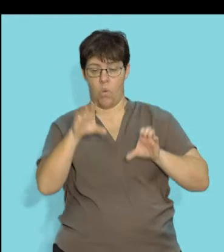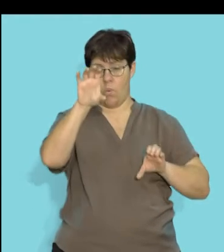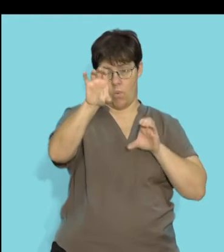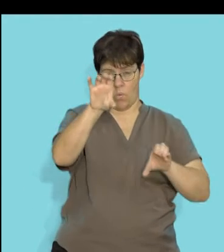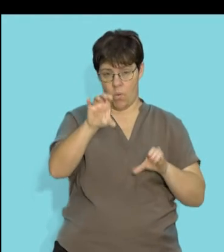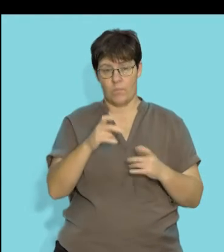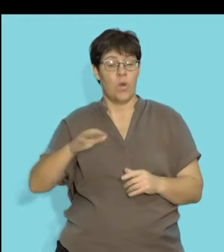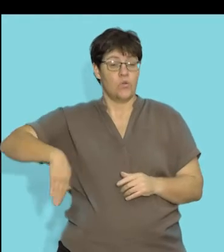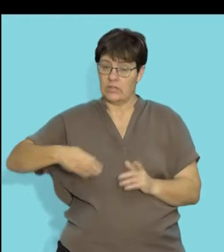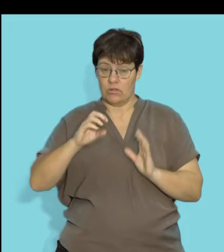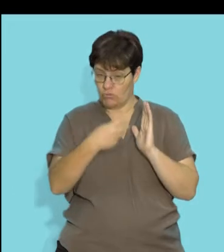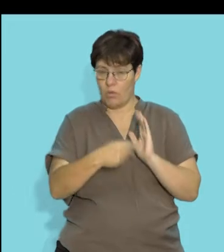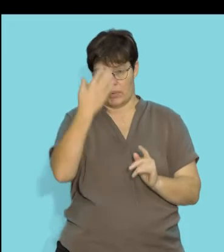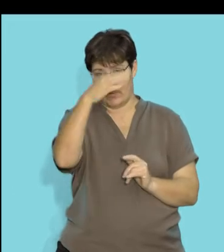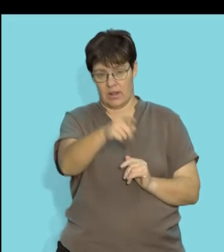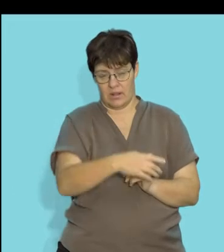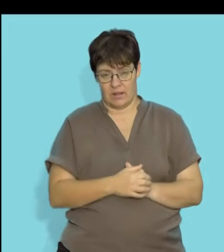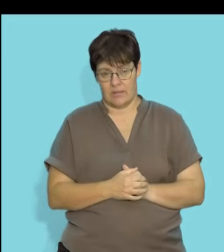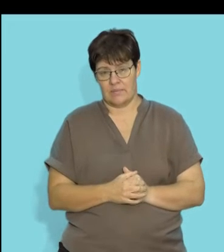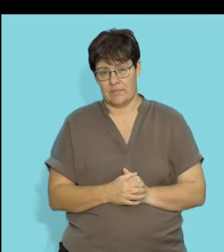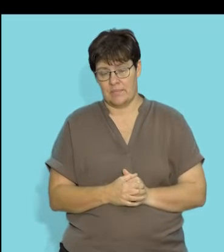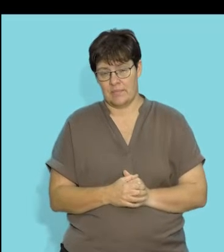graph is going to be without you even drawing the graph.